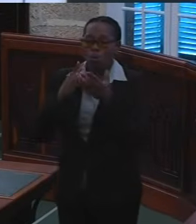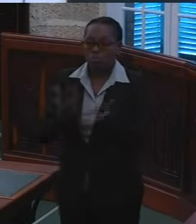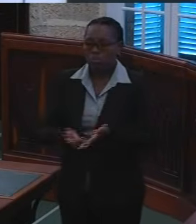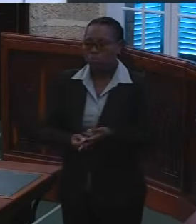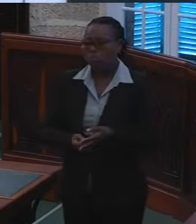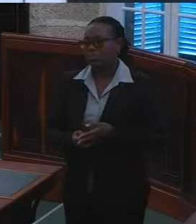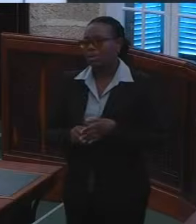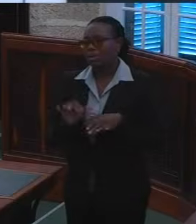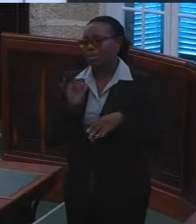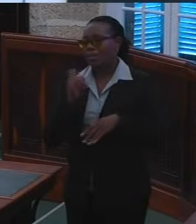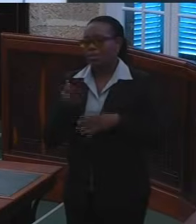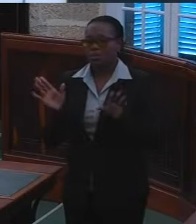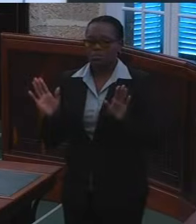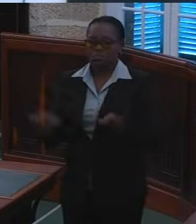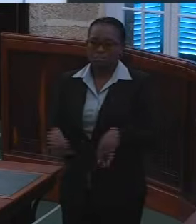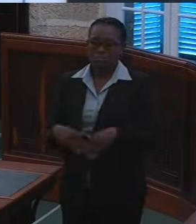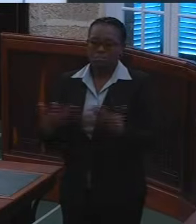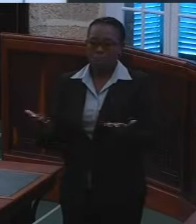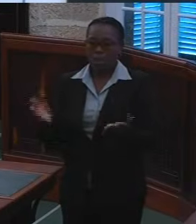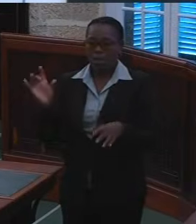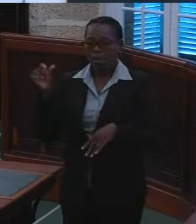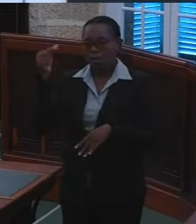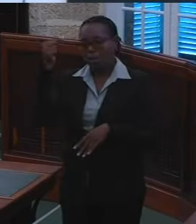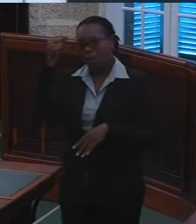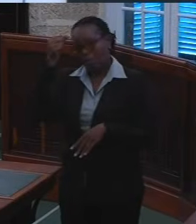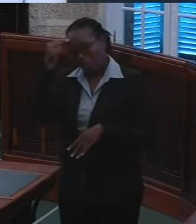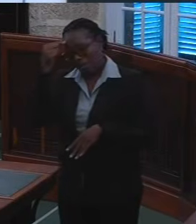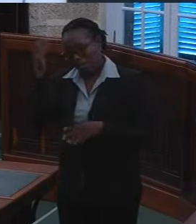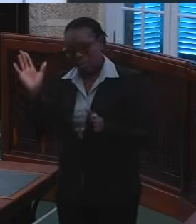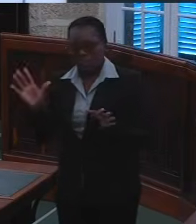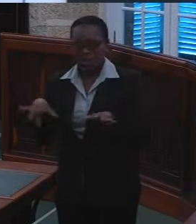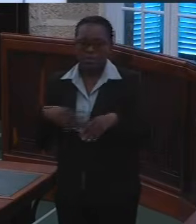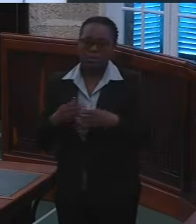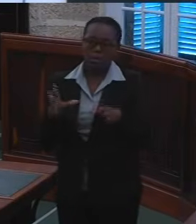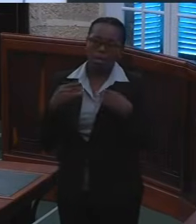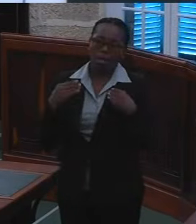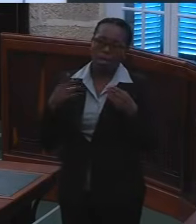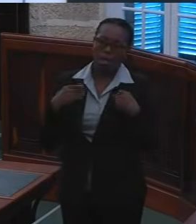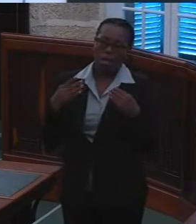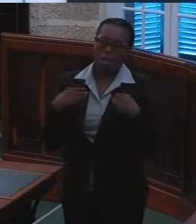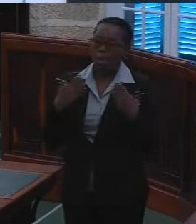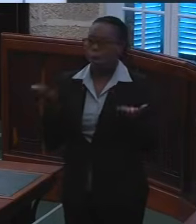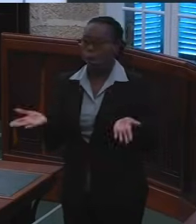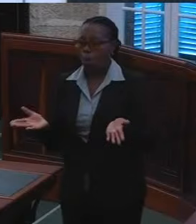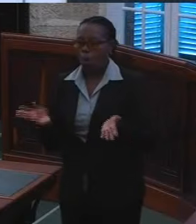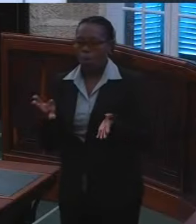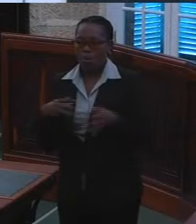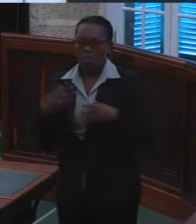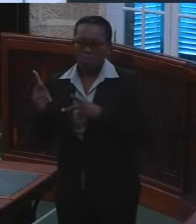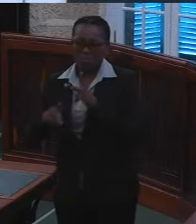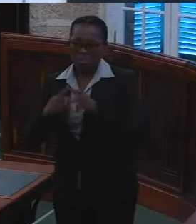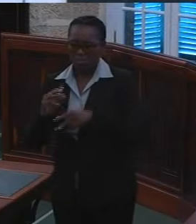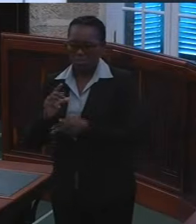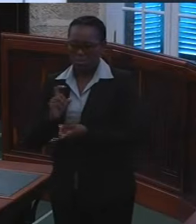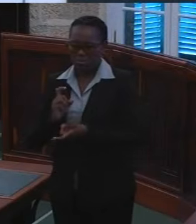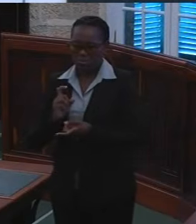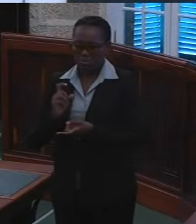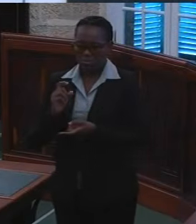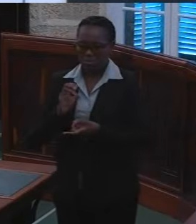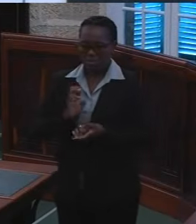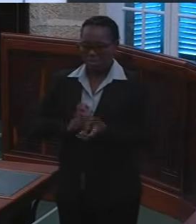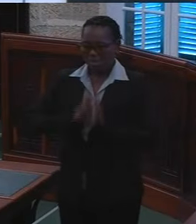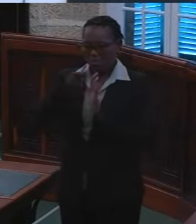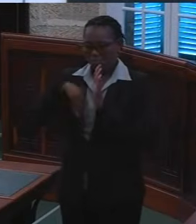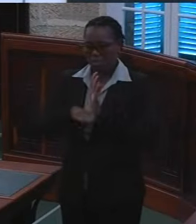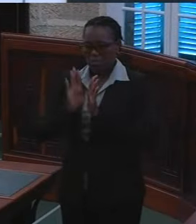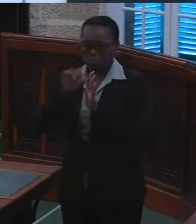passive recipients of government's largesse, or that they're not the victims of other people's moods. Because that's what you have. A